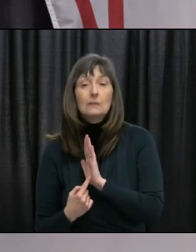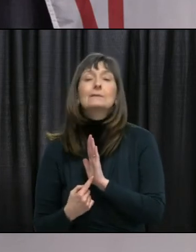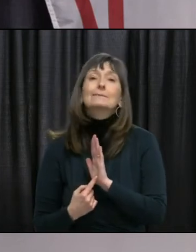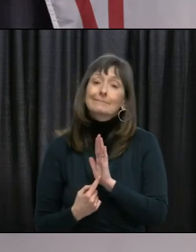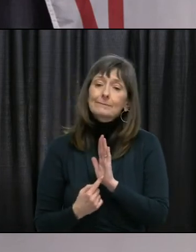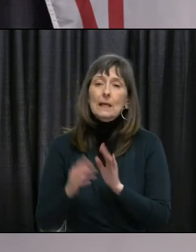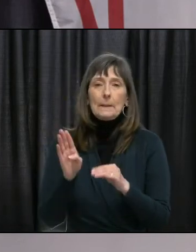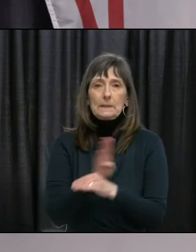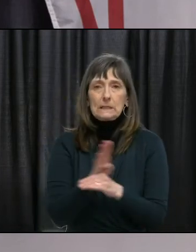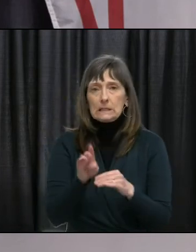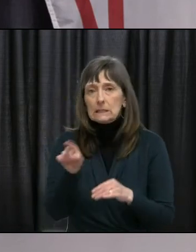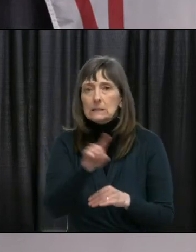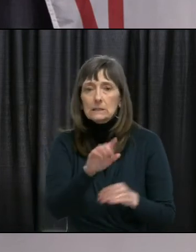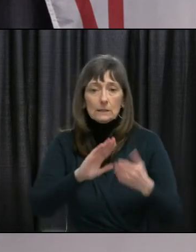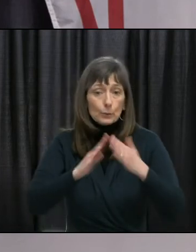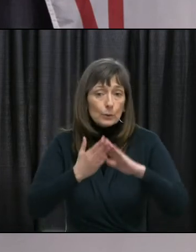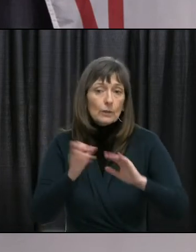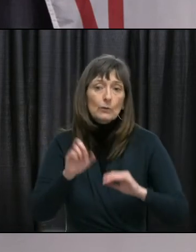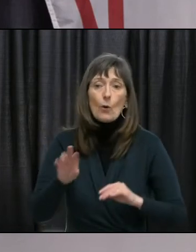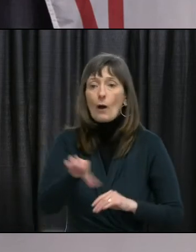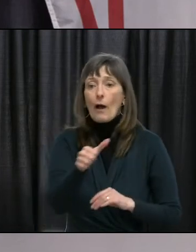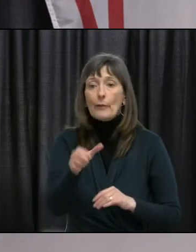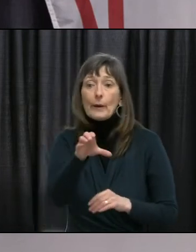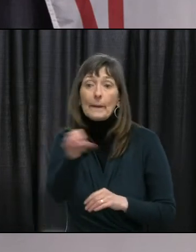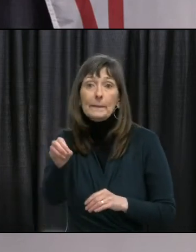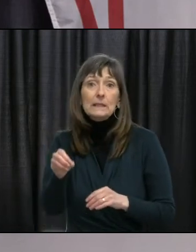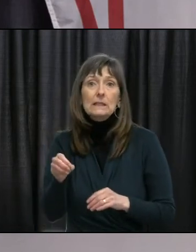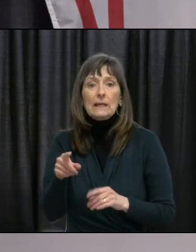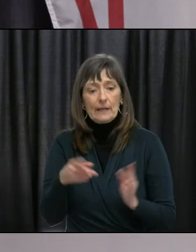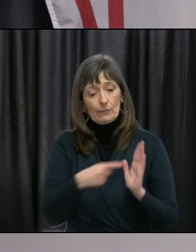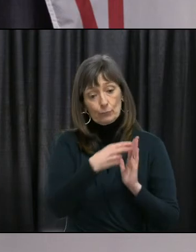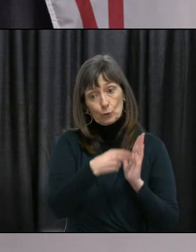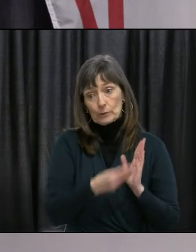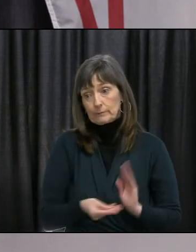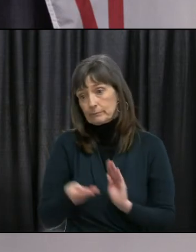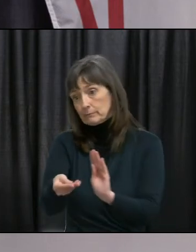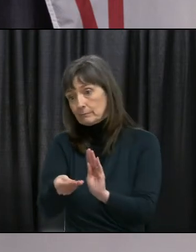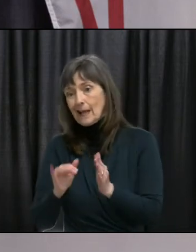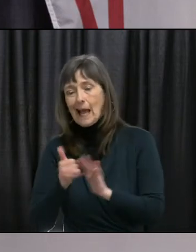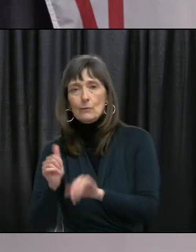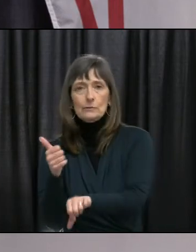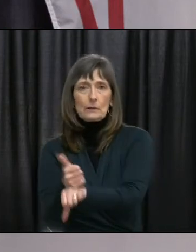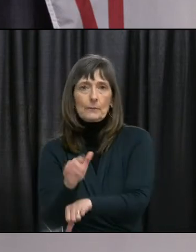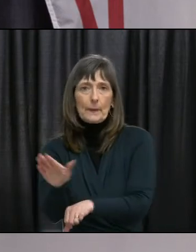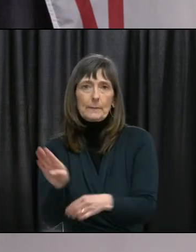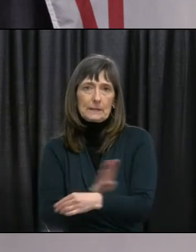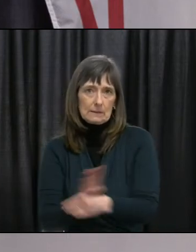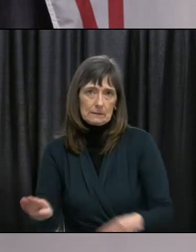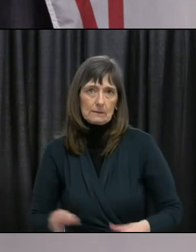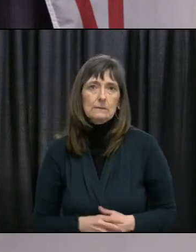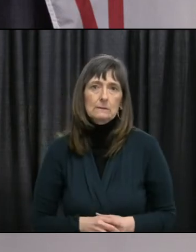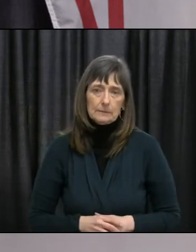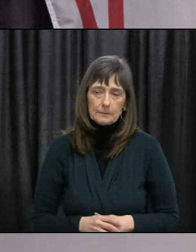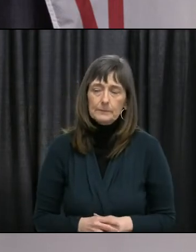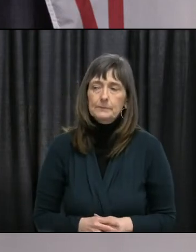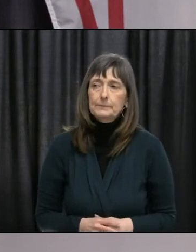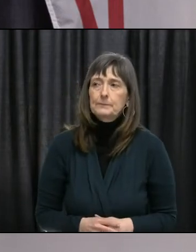whether that's municipalities or other employers, would have to take those guidelines and determine how they could do that safely for their